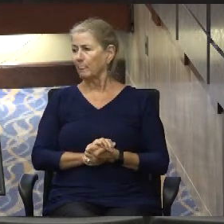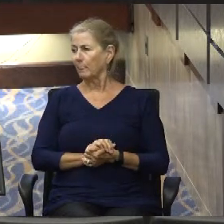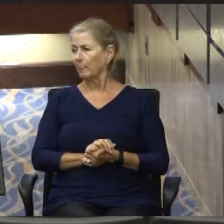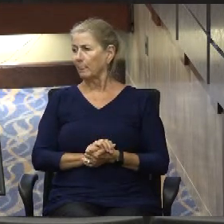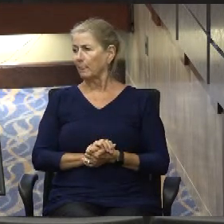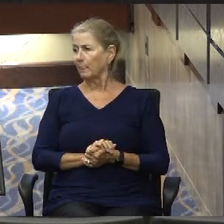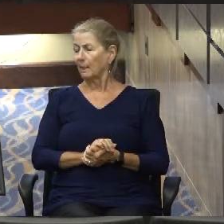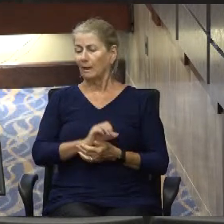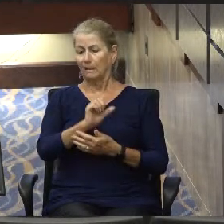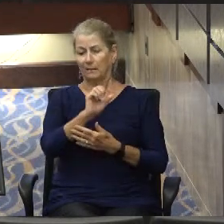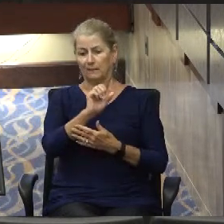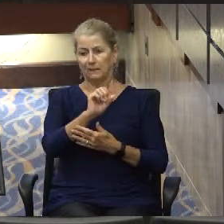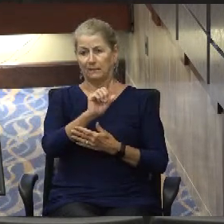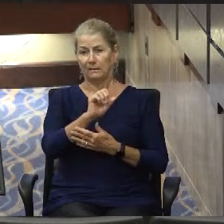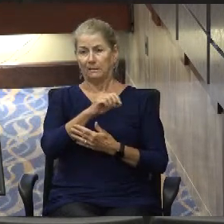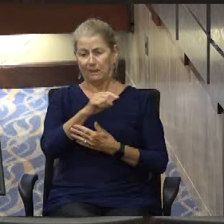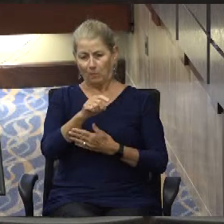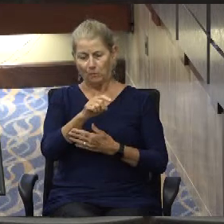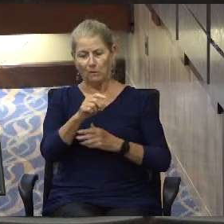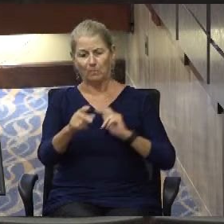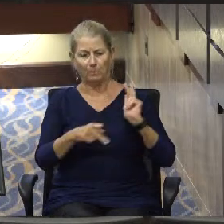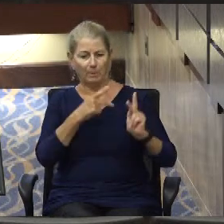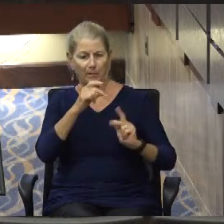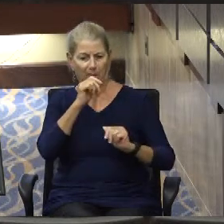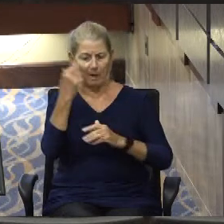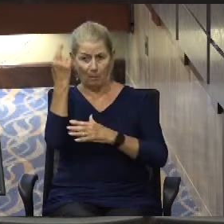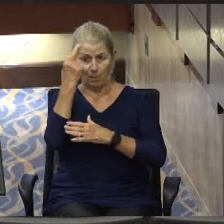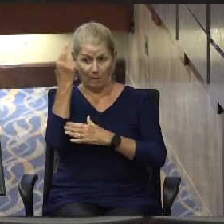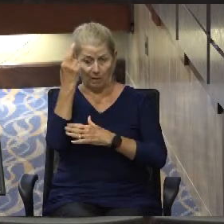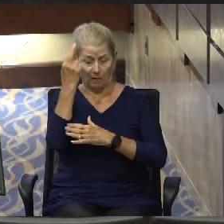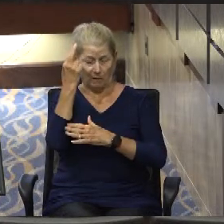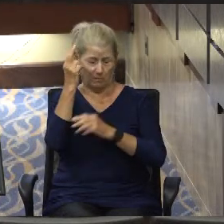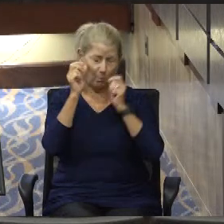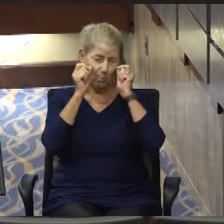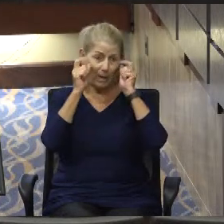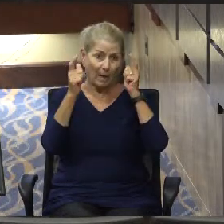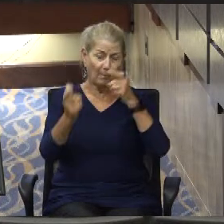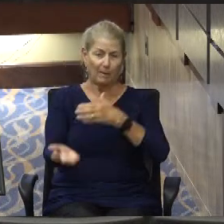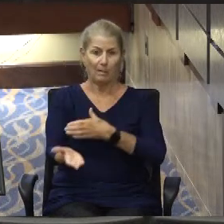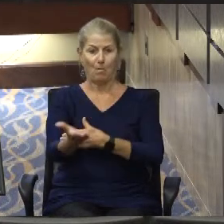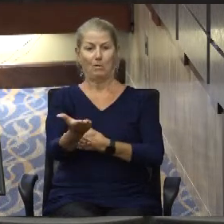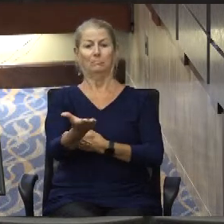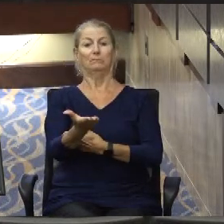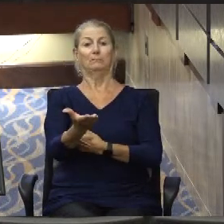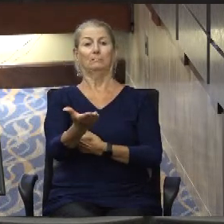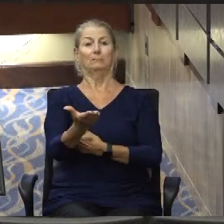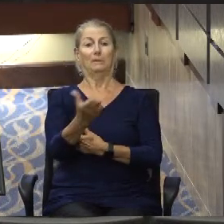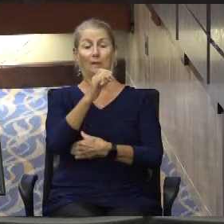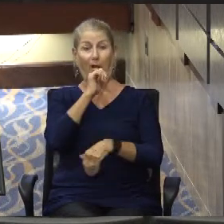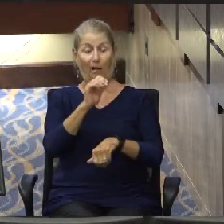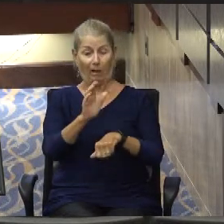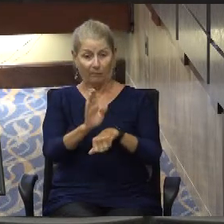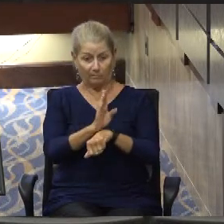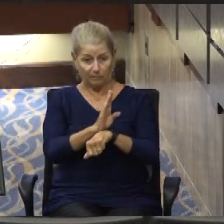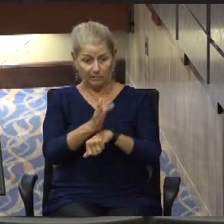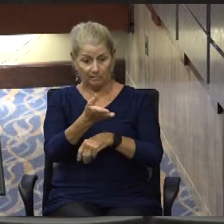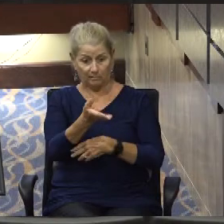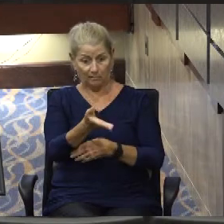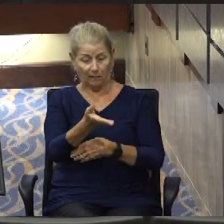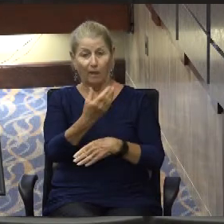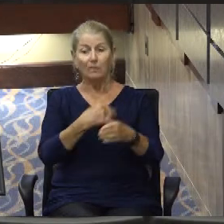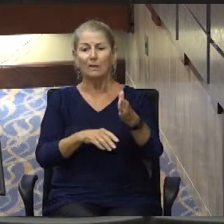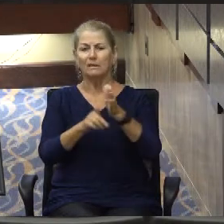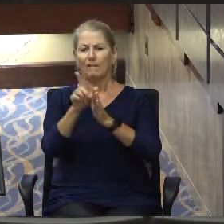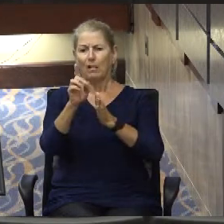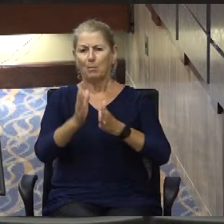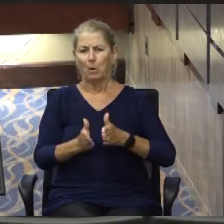These folks didn't realize, like you said, get up in the morning and all of a sudden they don't have a business going. But the developer is an